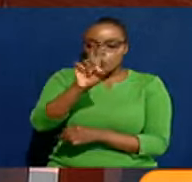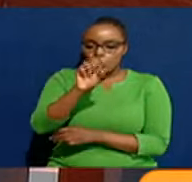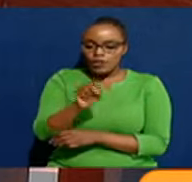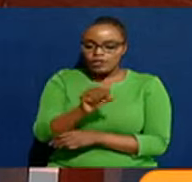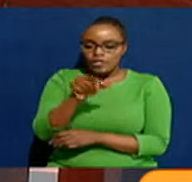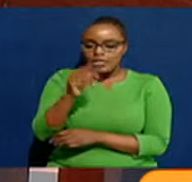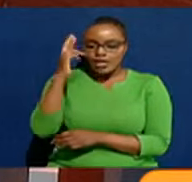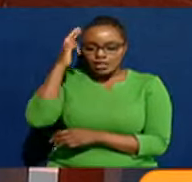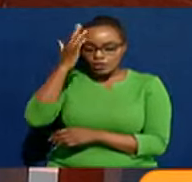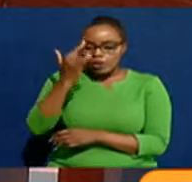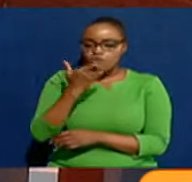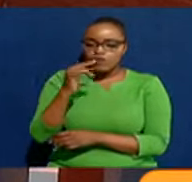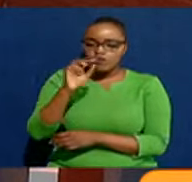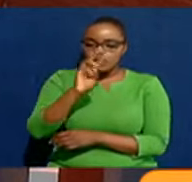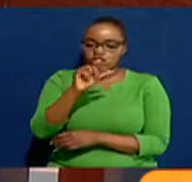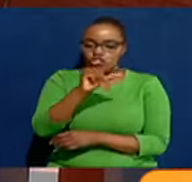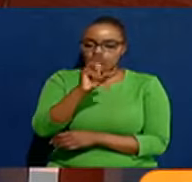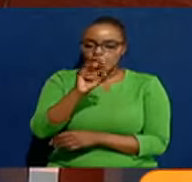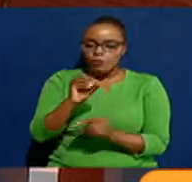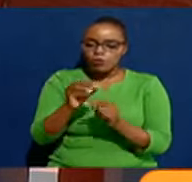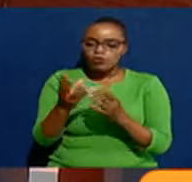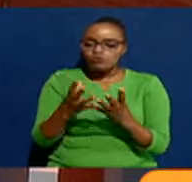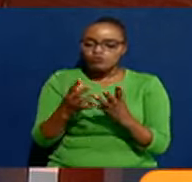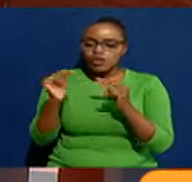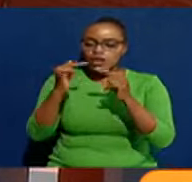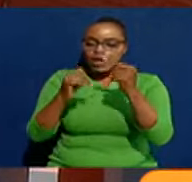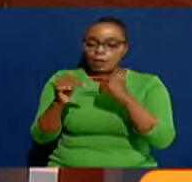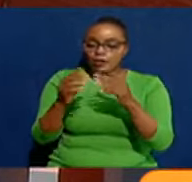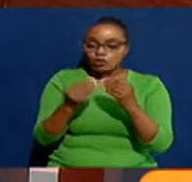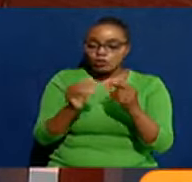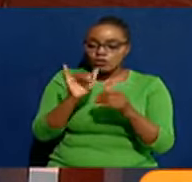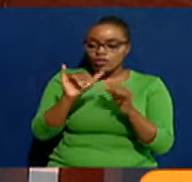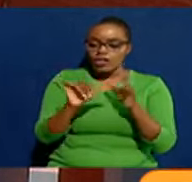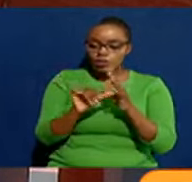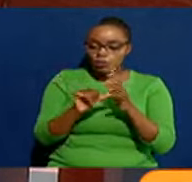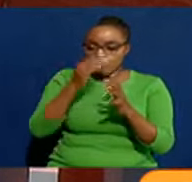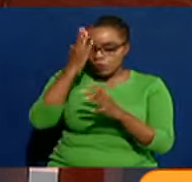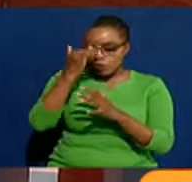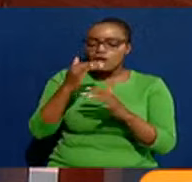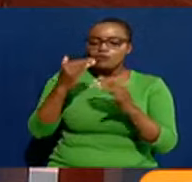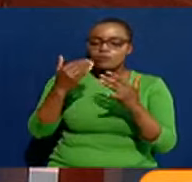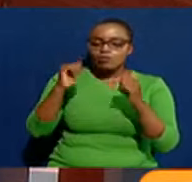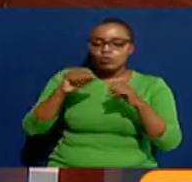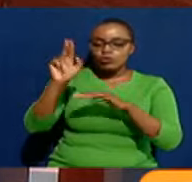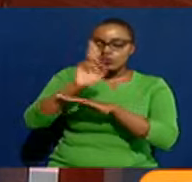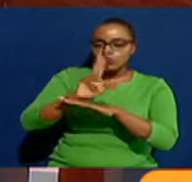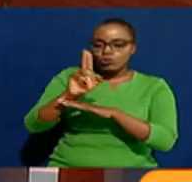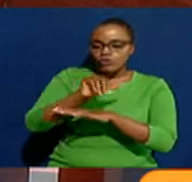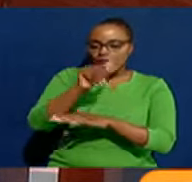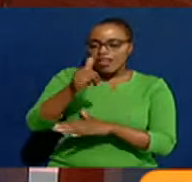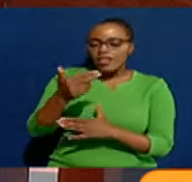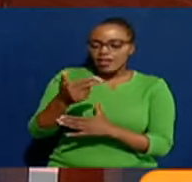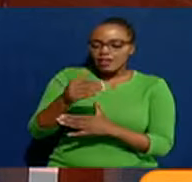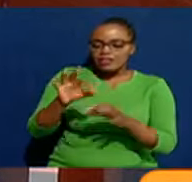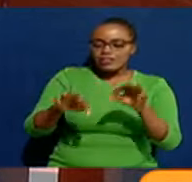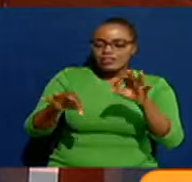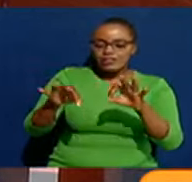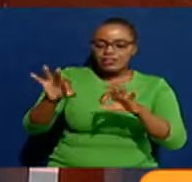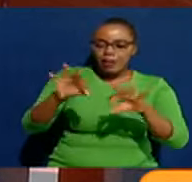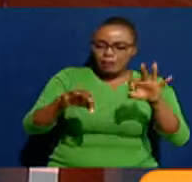why they were saying GMO is coming to solve that problem, because we can use some herbicides